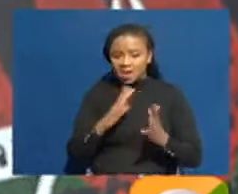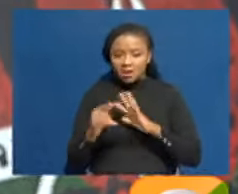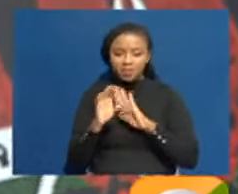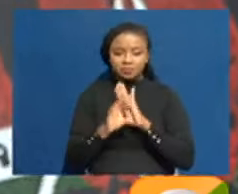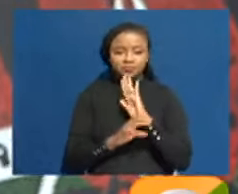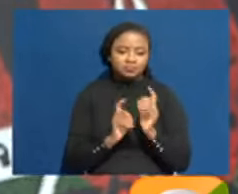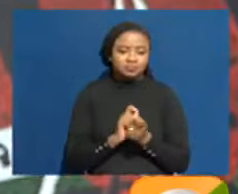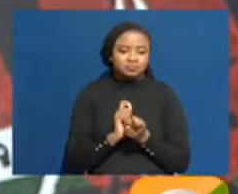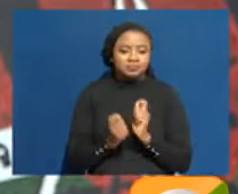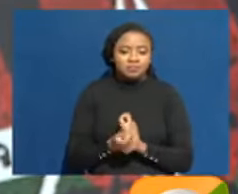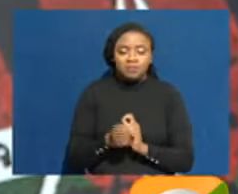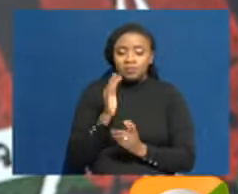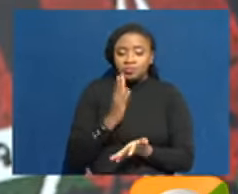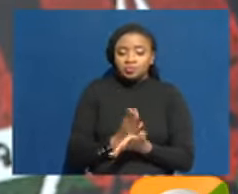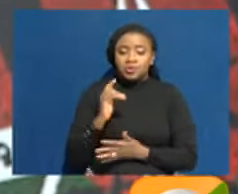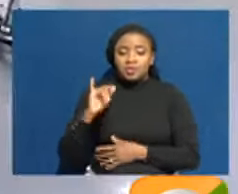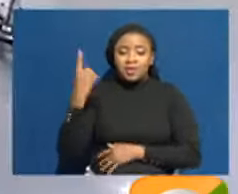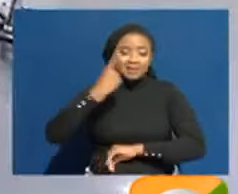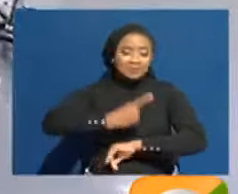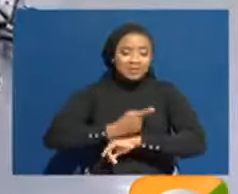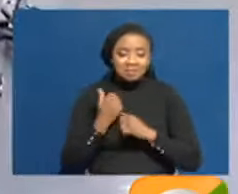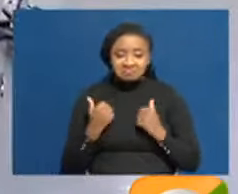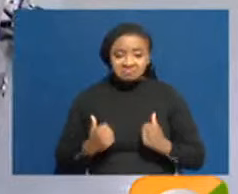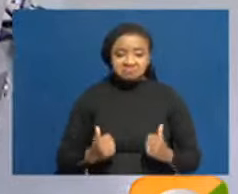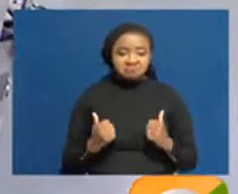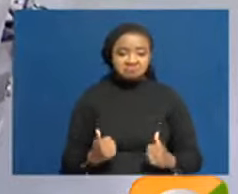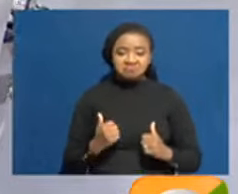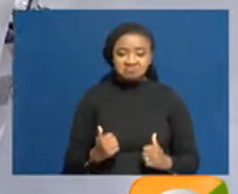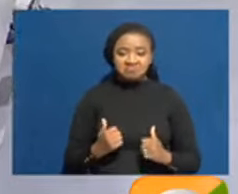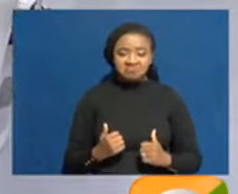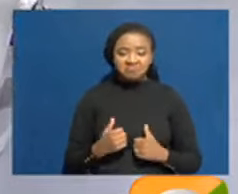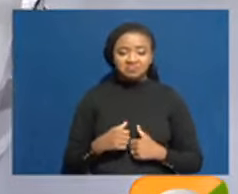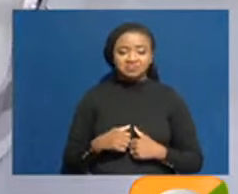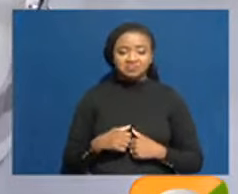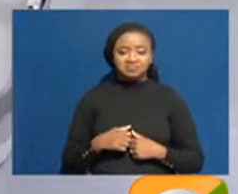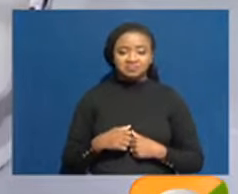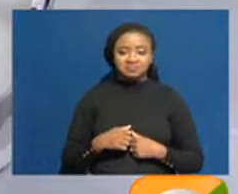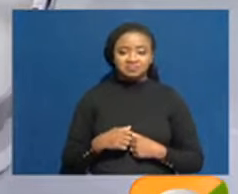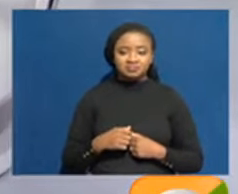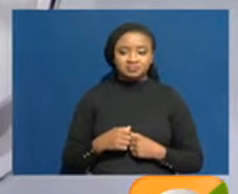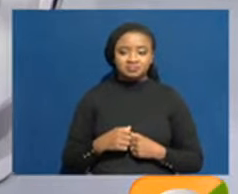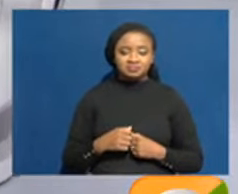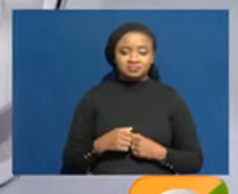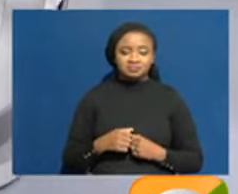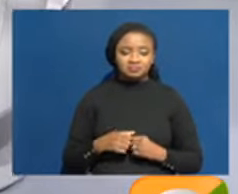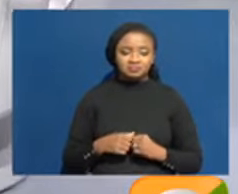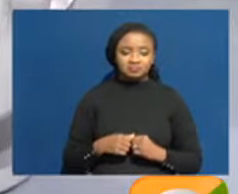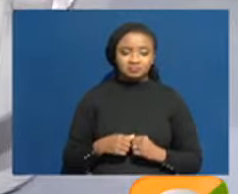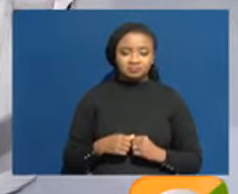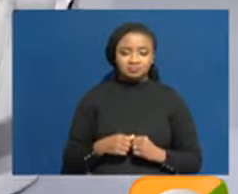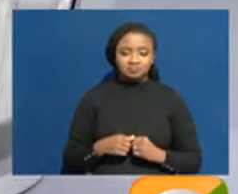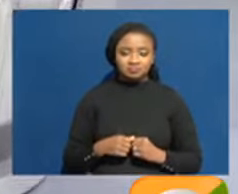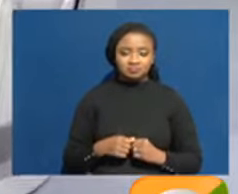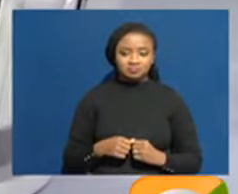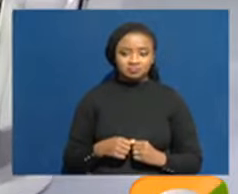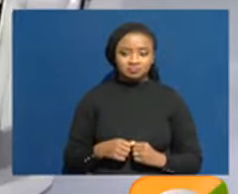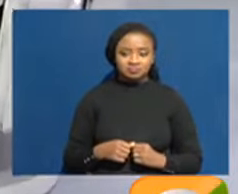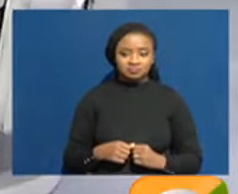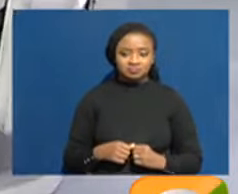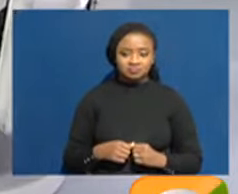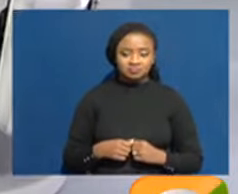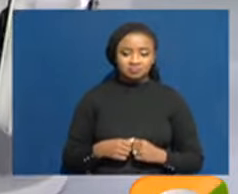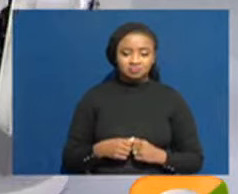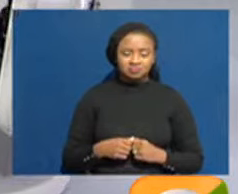day, and we have a lot to thank for those days. Yes, yeah, absolutely. Yes. Senior counsel, you talked